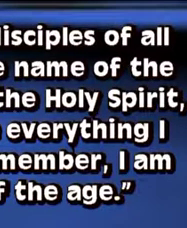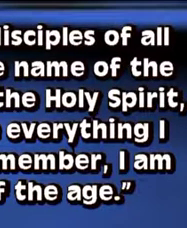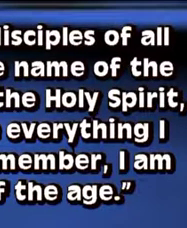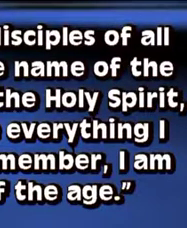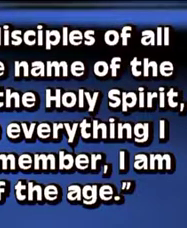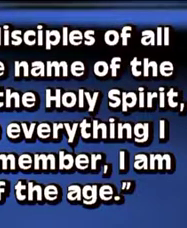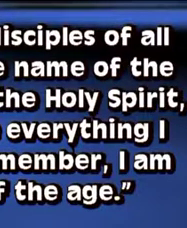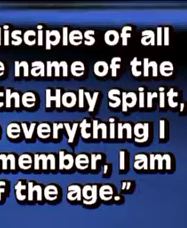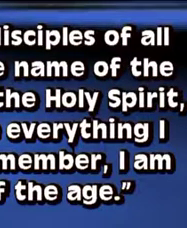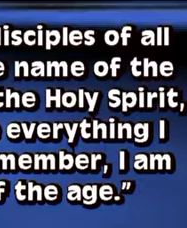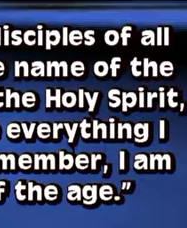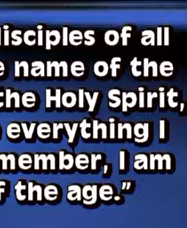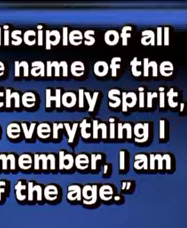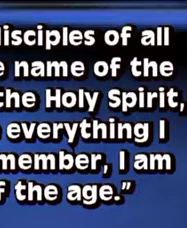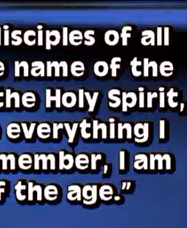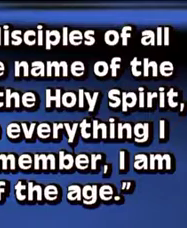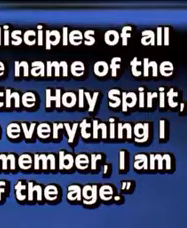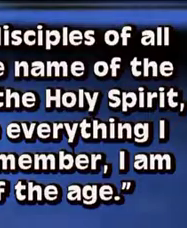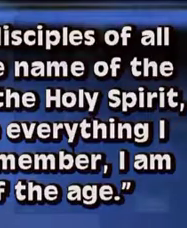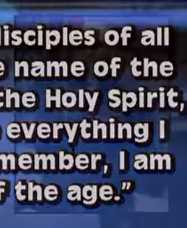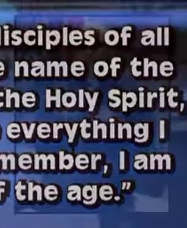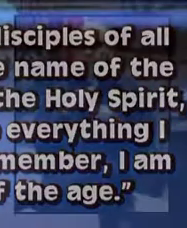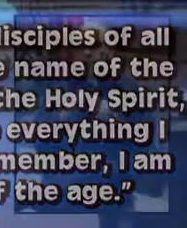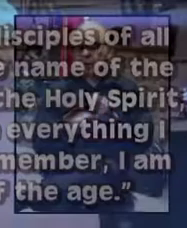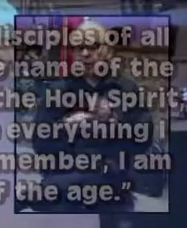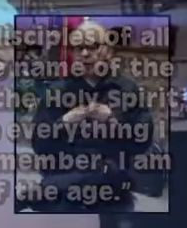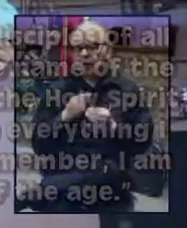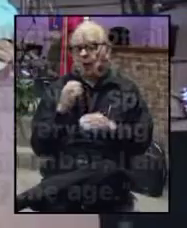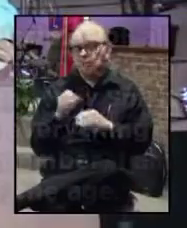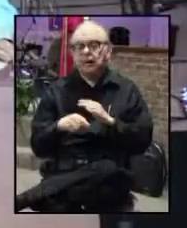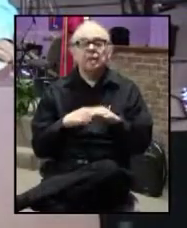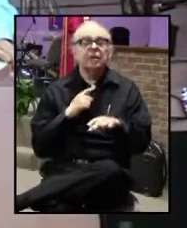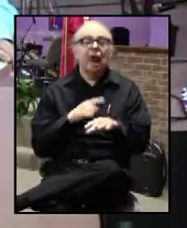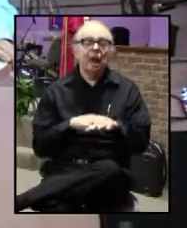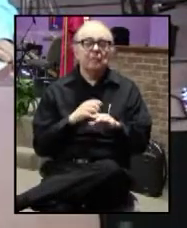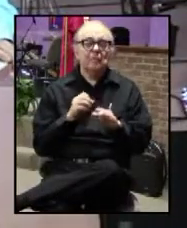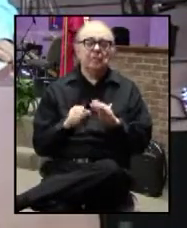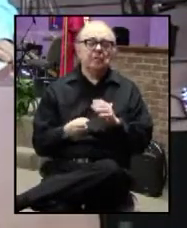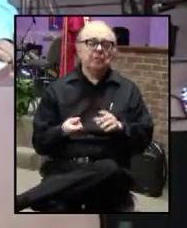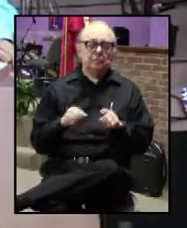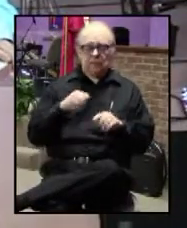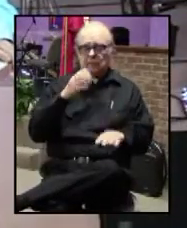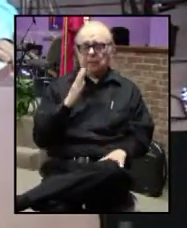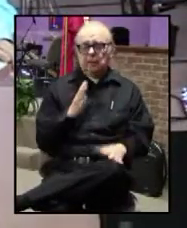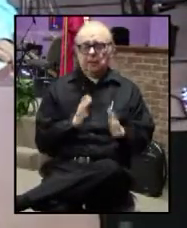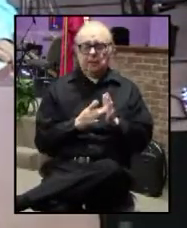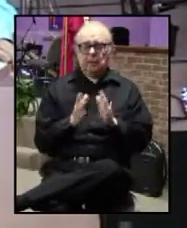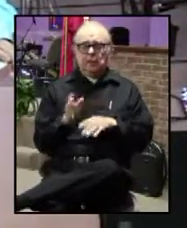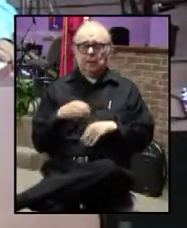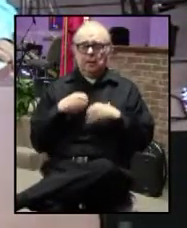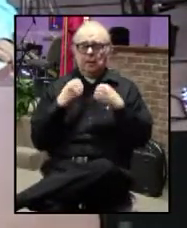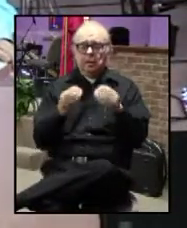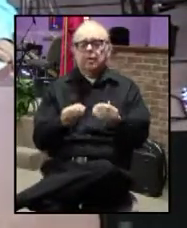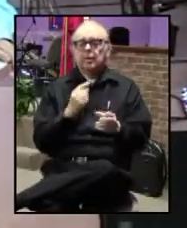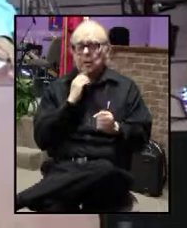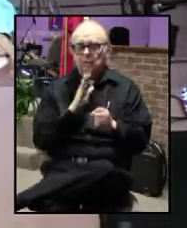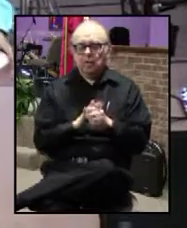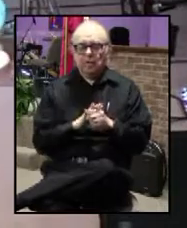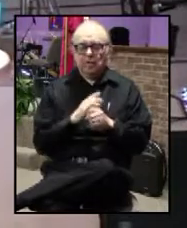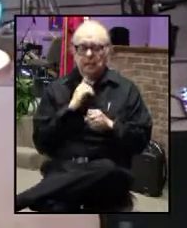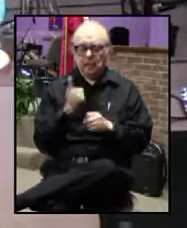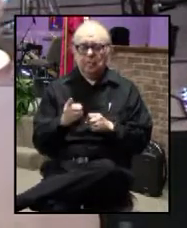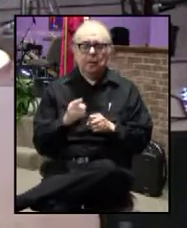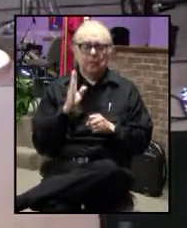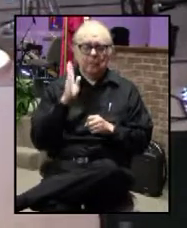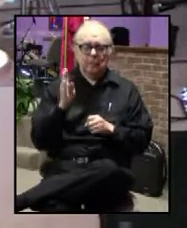you always to the end of the age. When Jesus gives us a promise that says, I